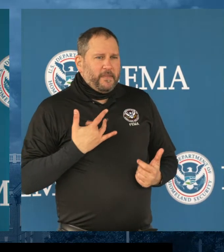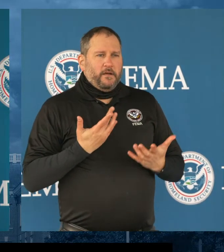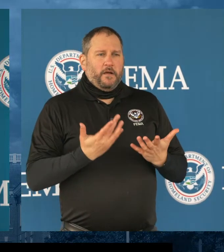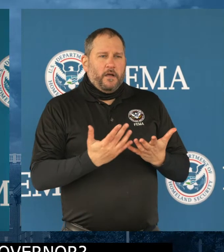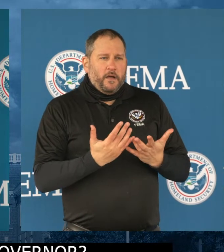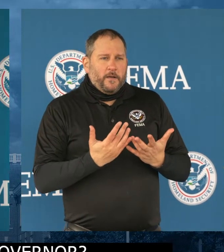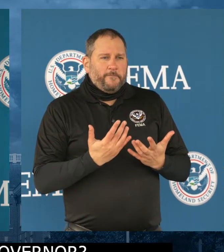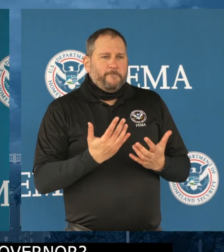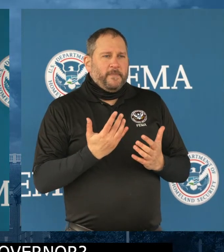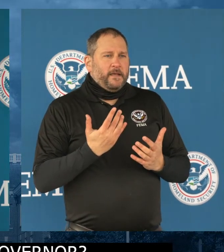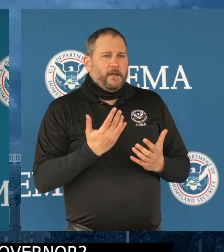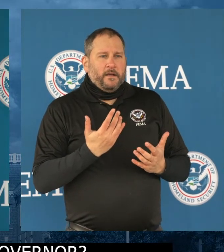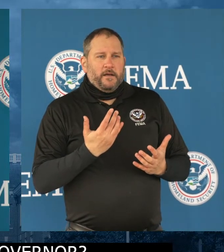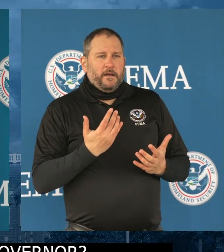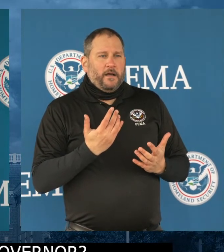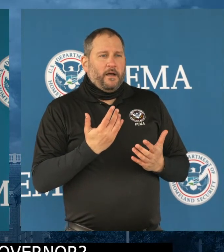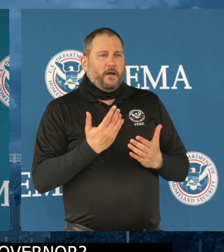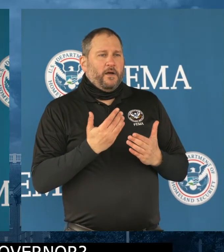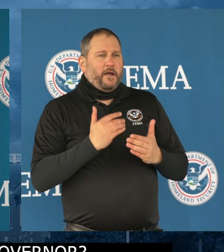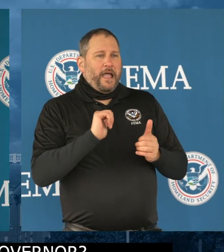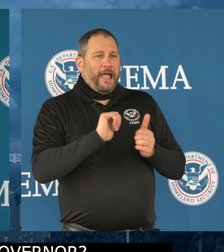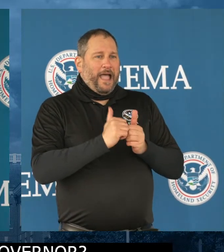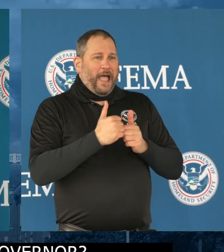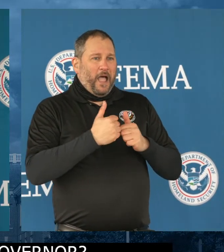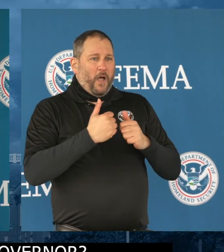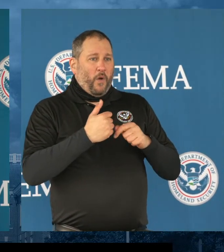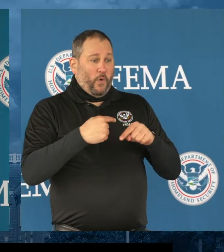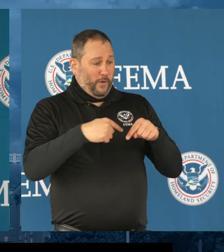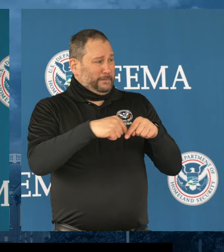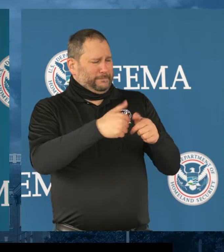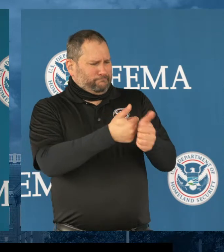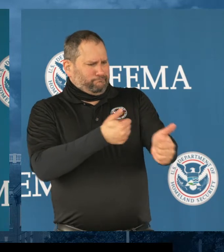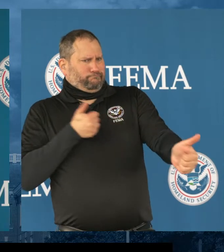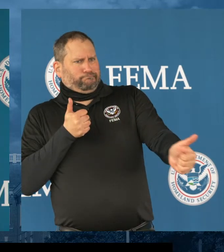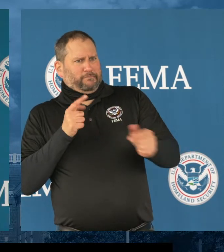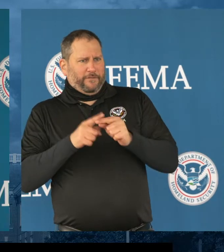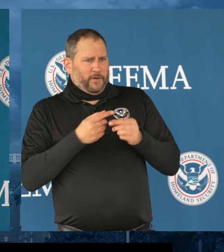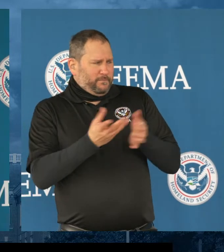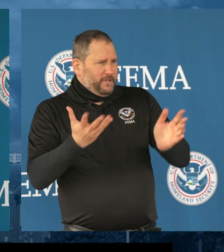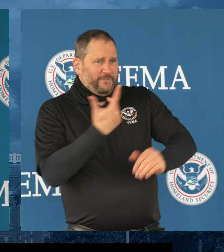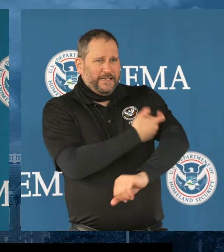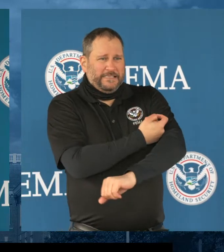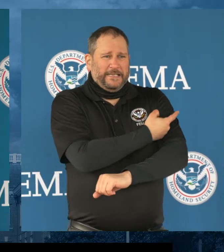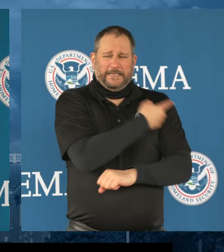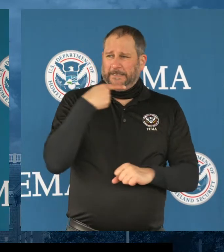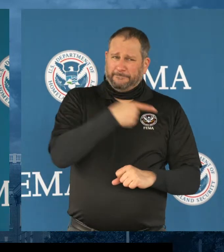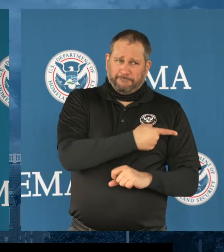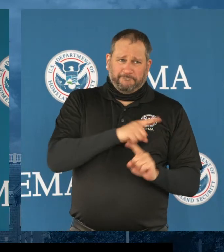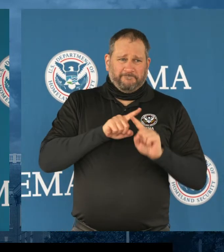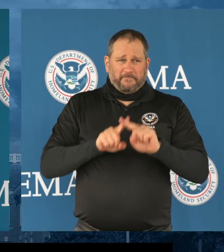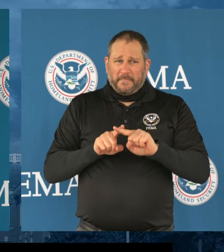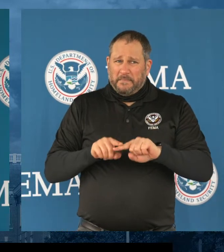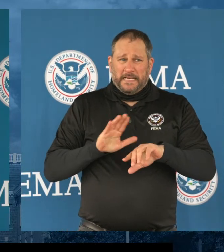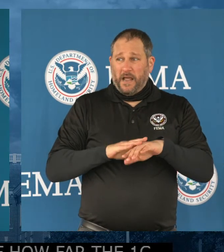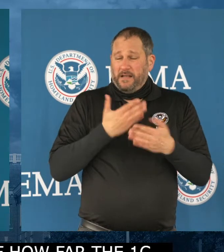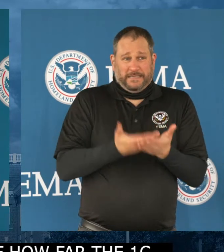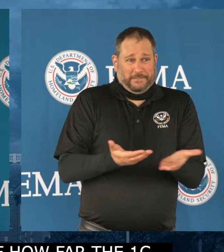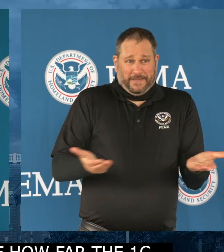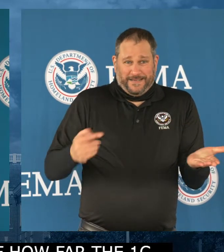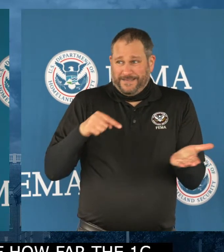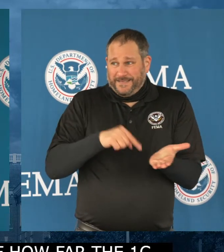time? We don't. It really depends on supply. The question was, do we have a sense as to